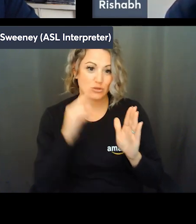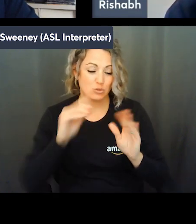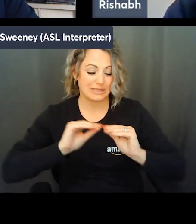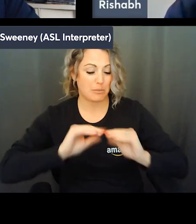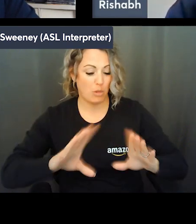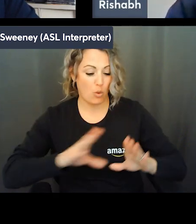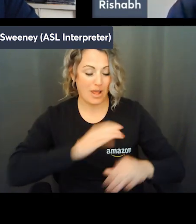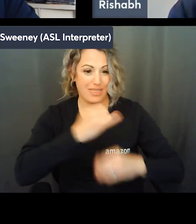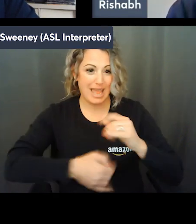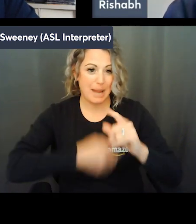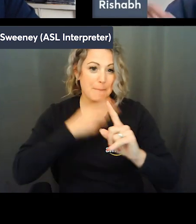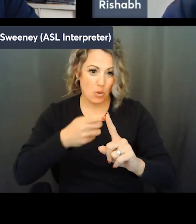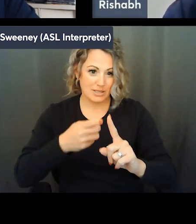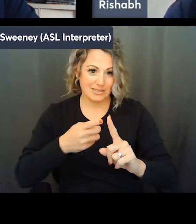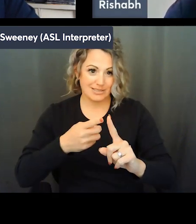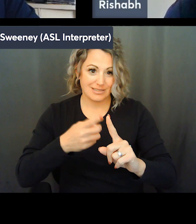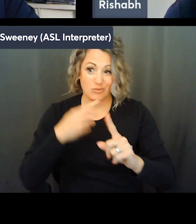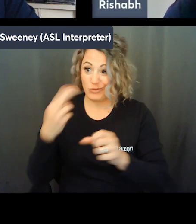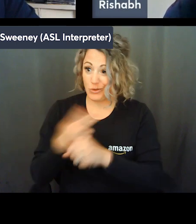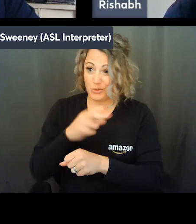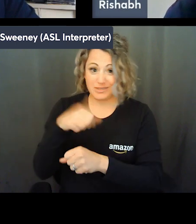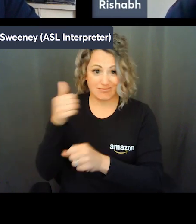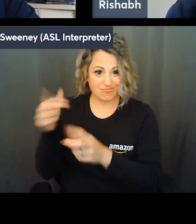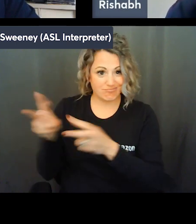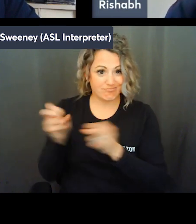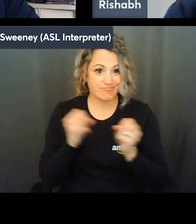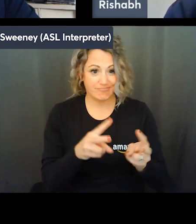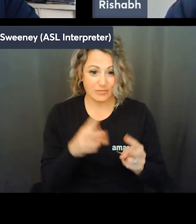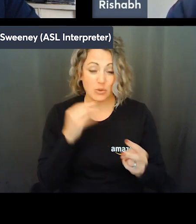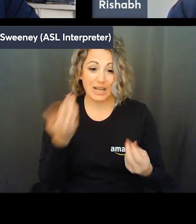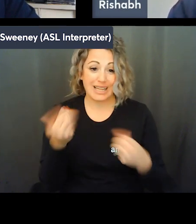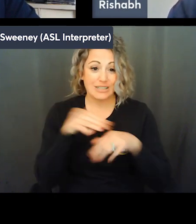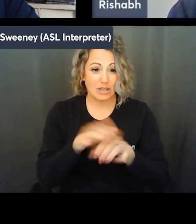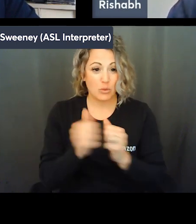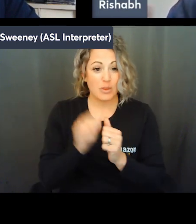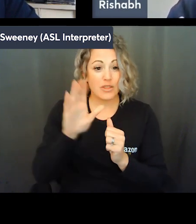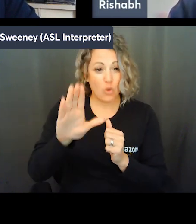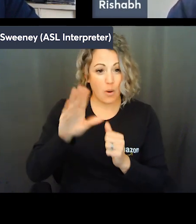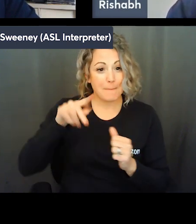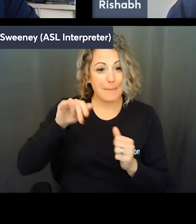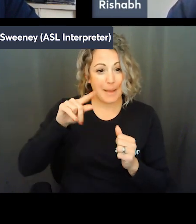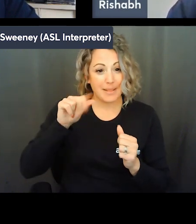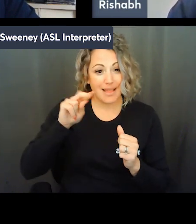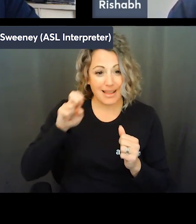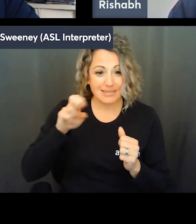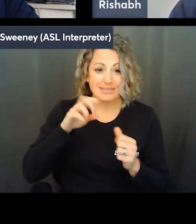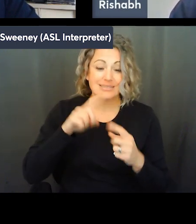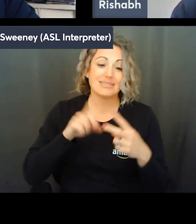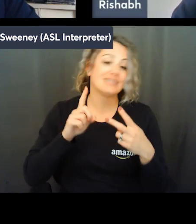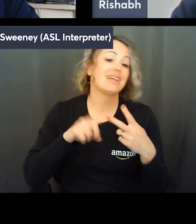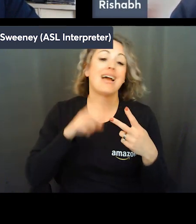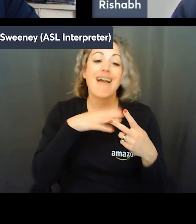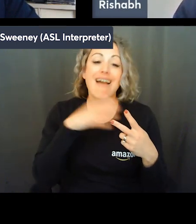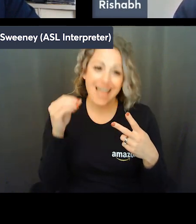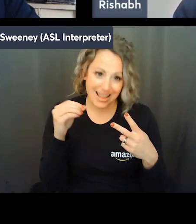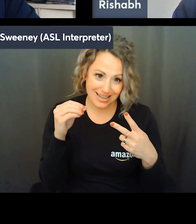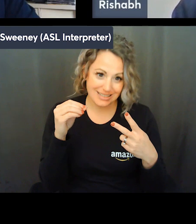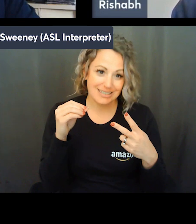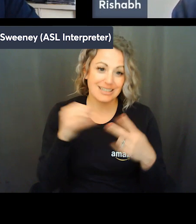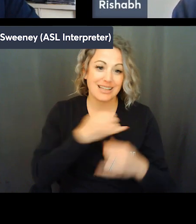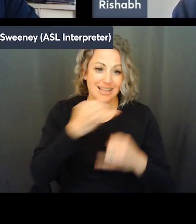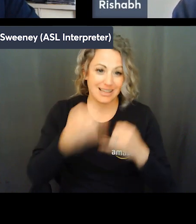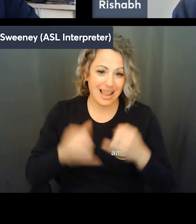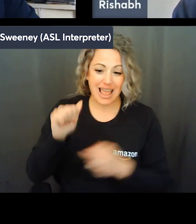endpoints from model registry. You can also integrate it with your CI/CD pipelines, MLOps pipelines, and build that